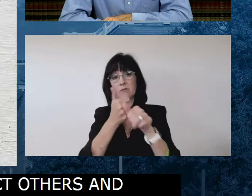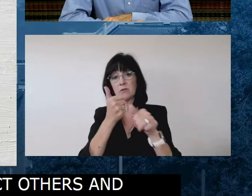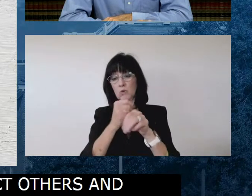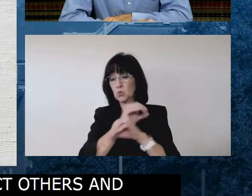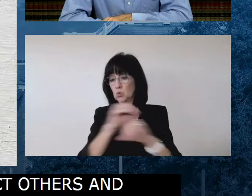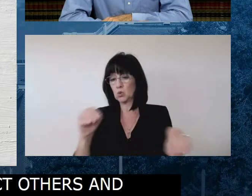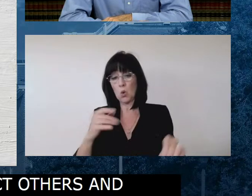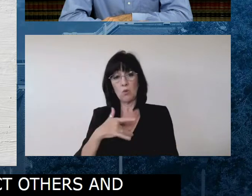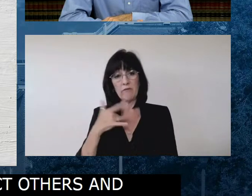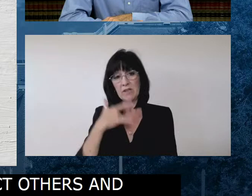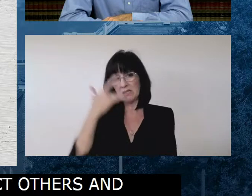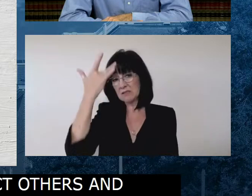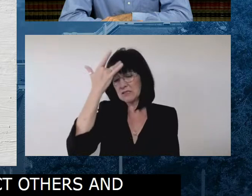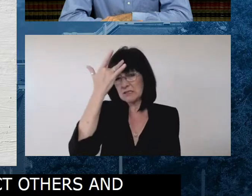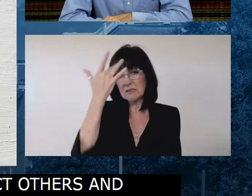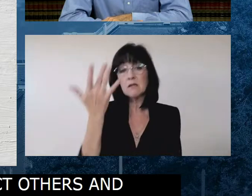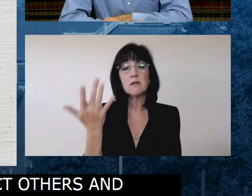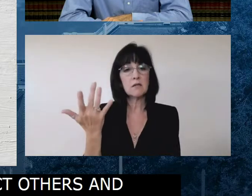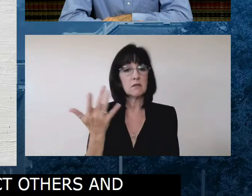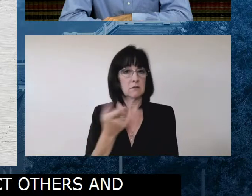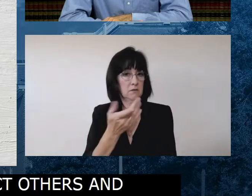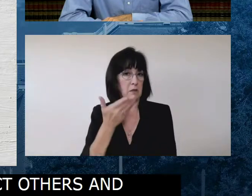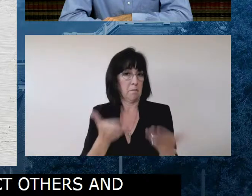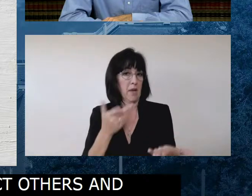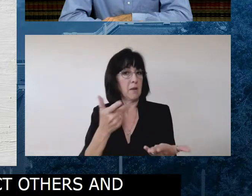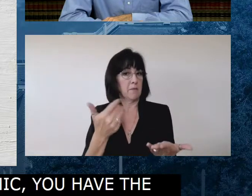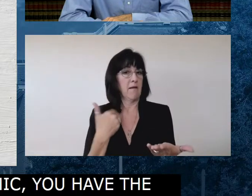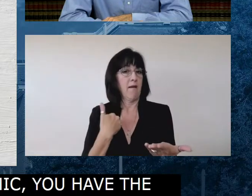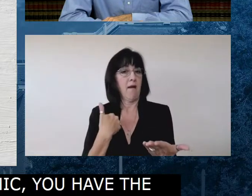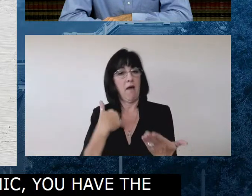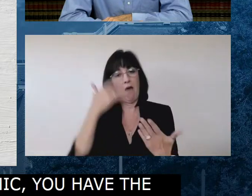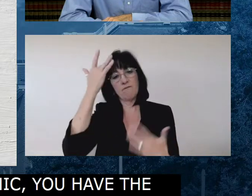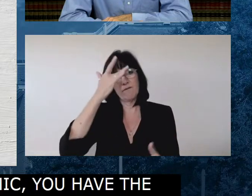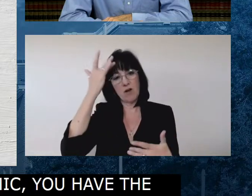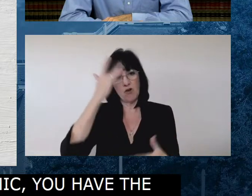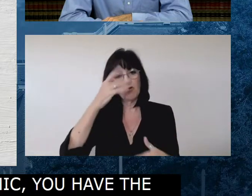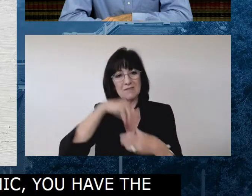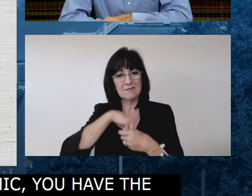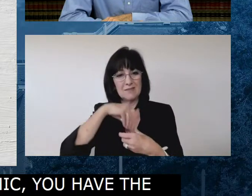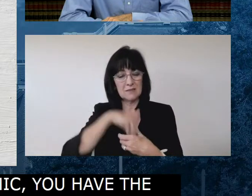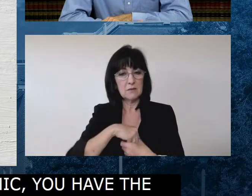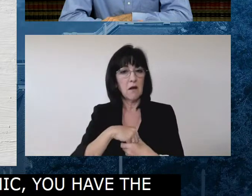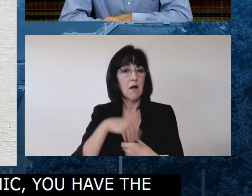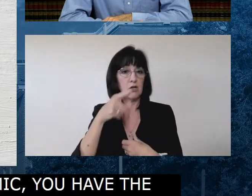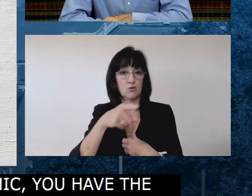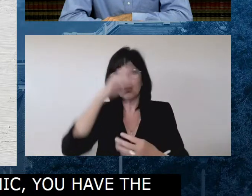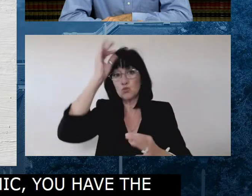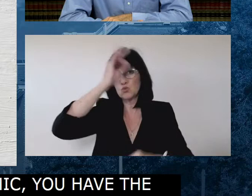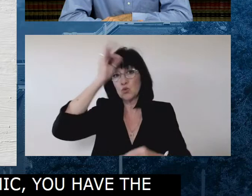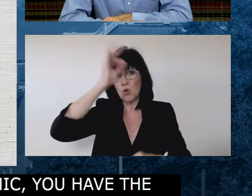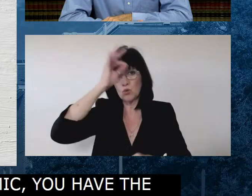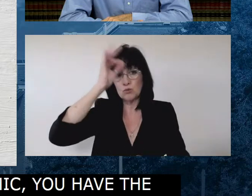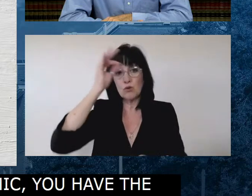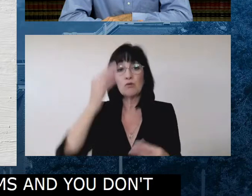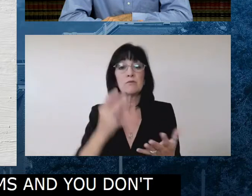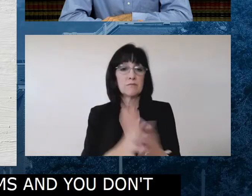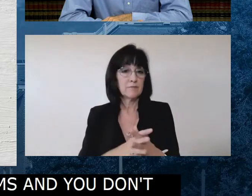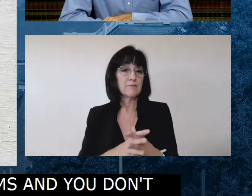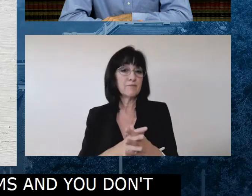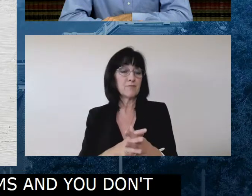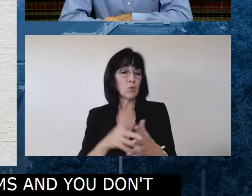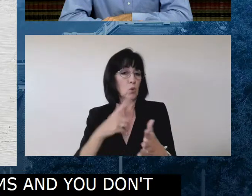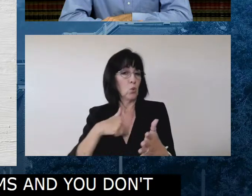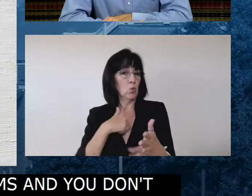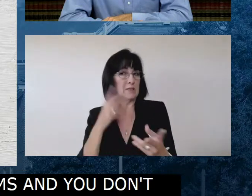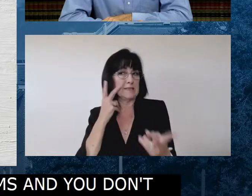asymptomatic, you have the virus, but you're not experiencing symptoms and you don't know that you're carrying the virus. We're seeing some